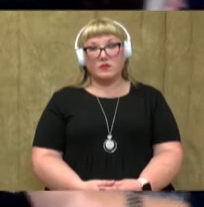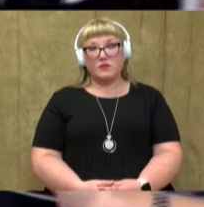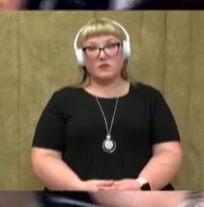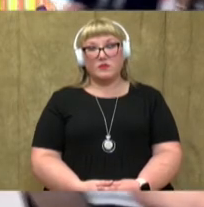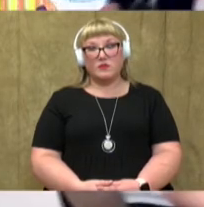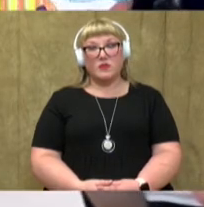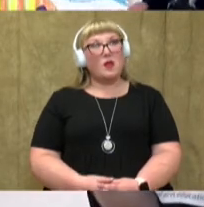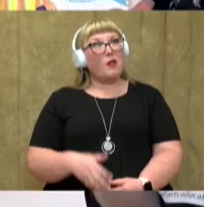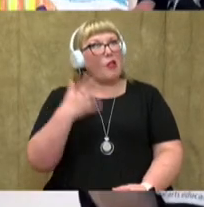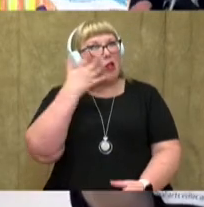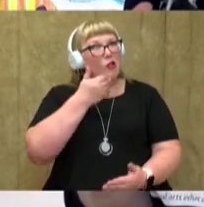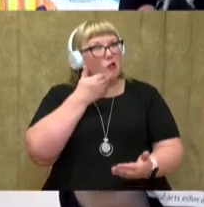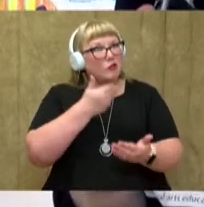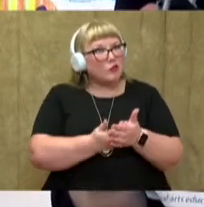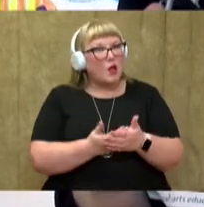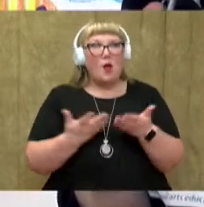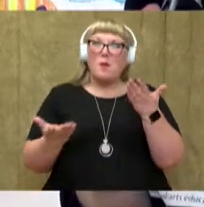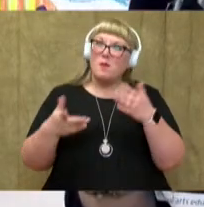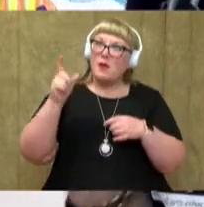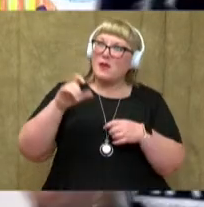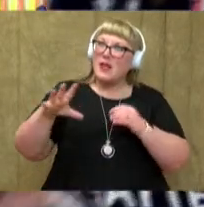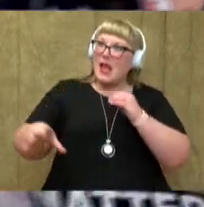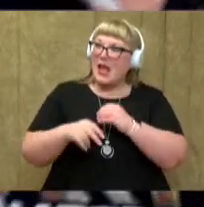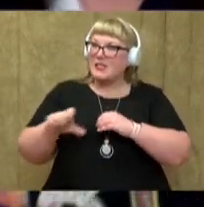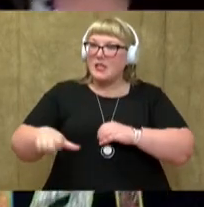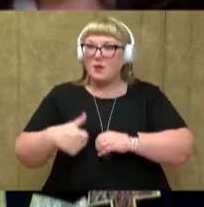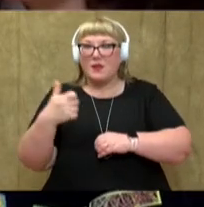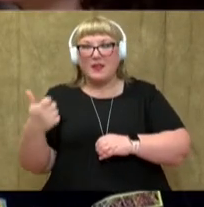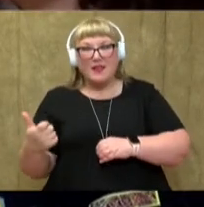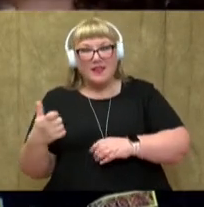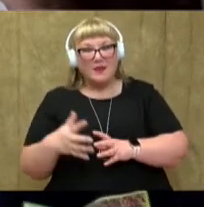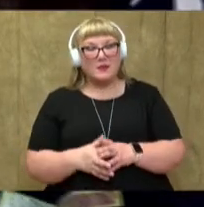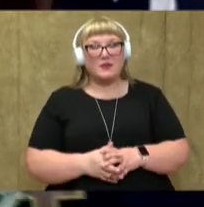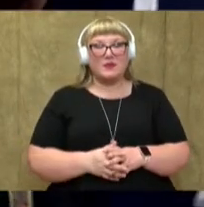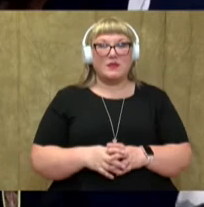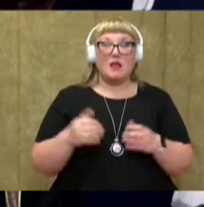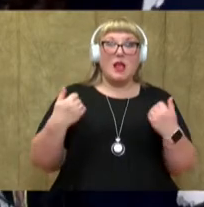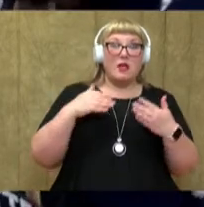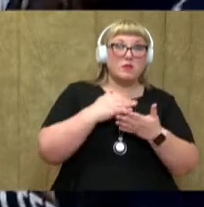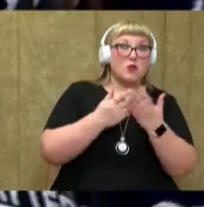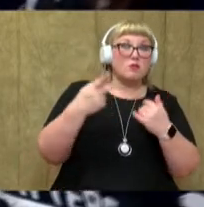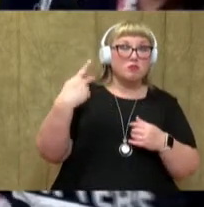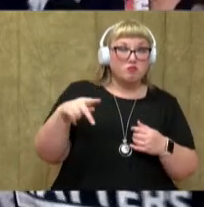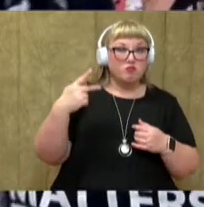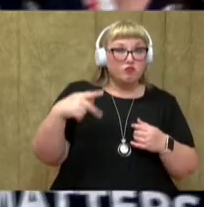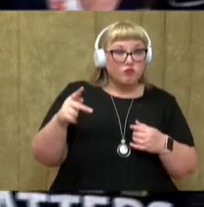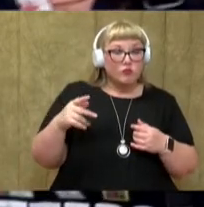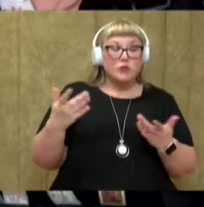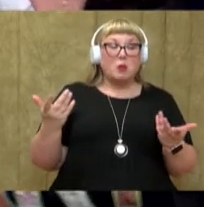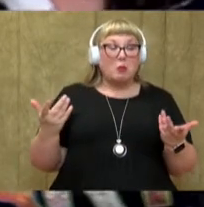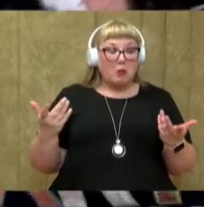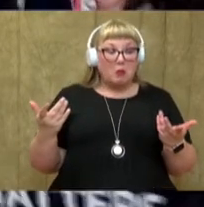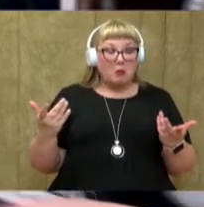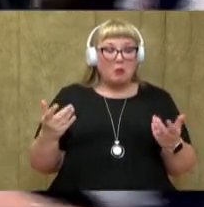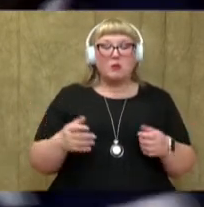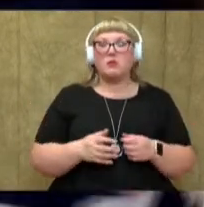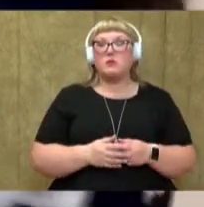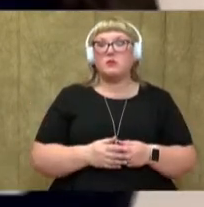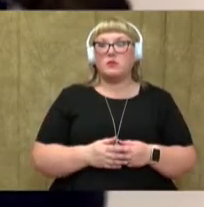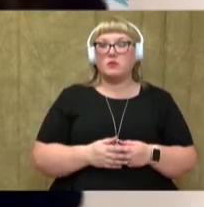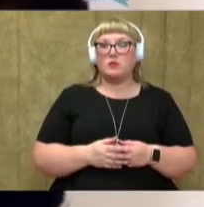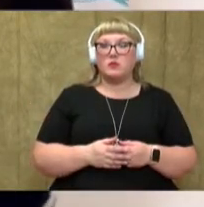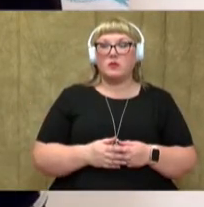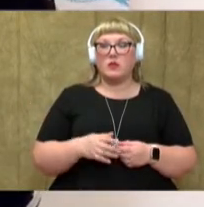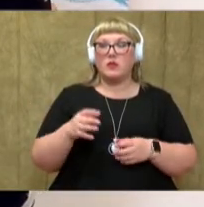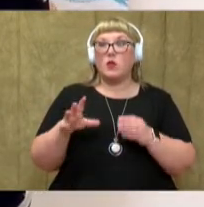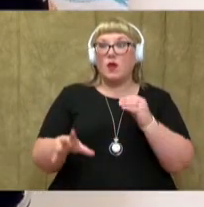So that's looking kind of good. Maybe I need to add something else. Let's see what else I have. I have some purple petals. Add some more